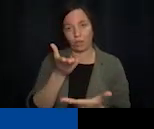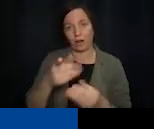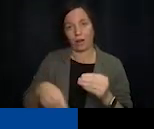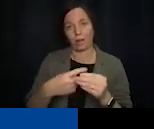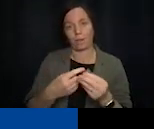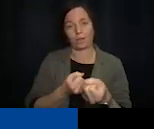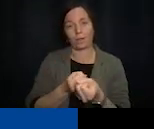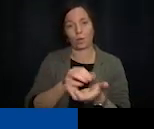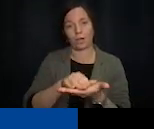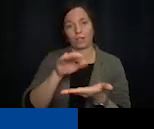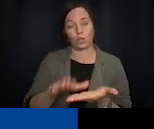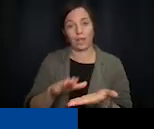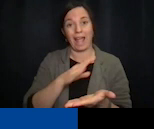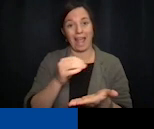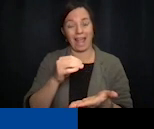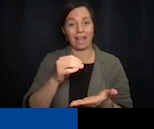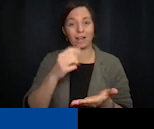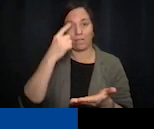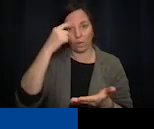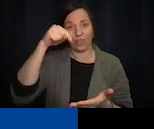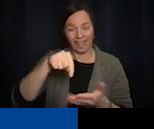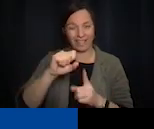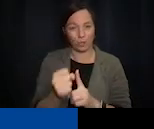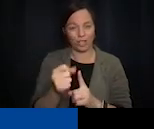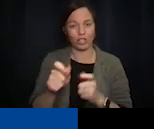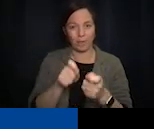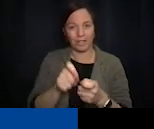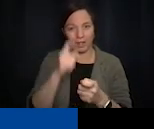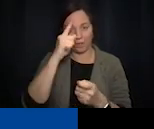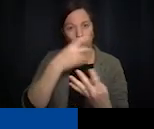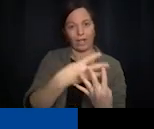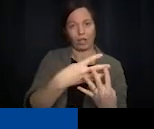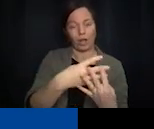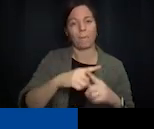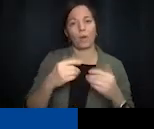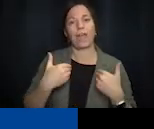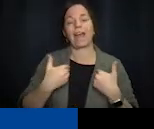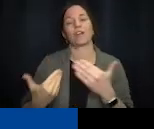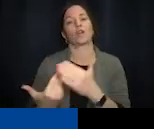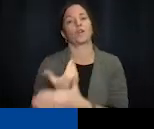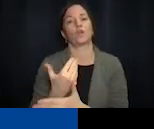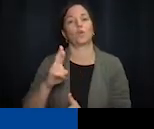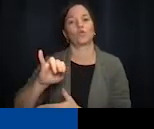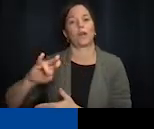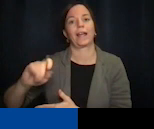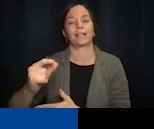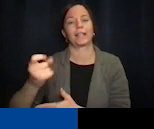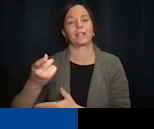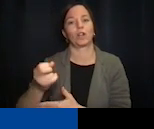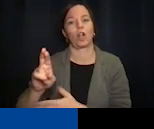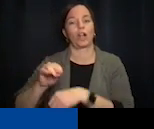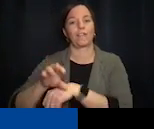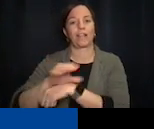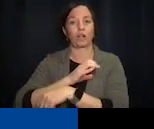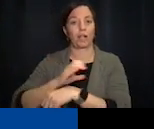supporting students, in this case, specifically in incarceration. But we have a new Rising Scholars Faculty Advisory Committee with the Academic Senate